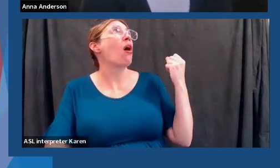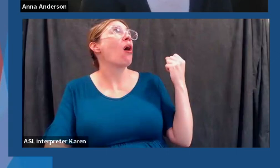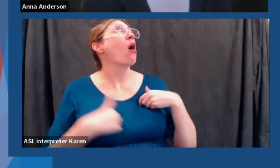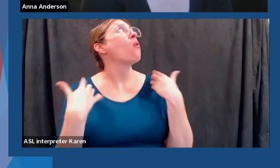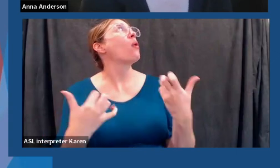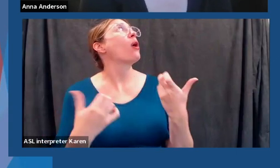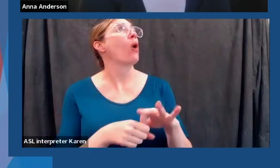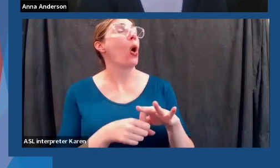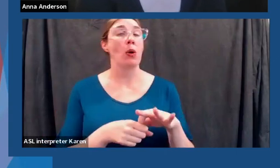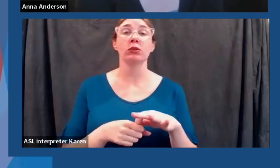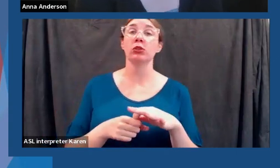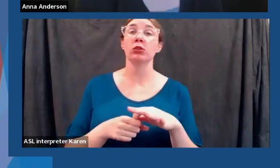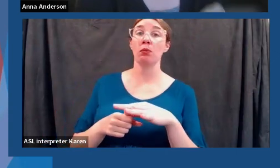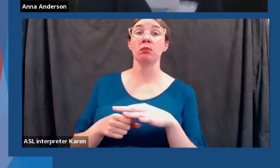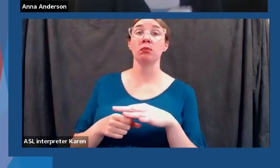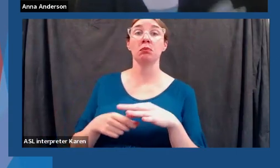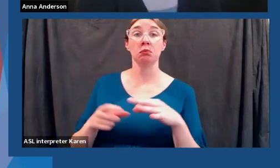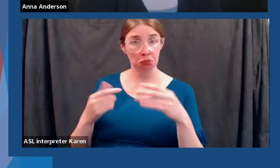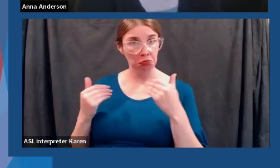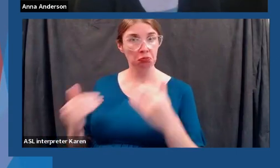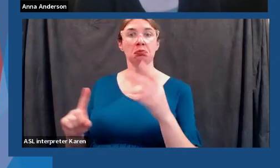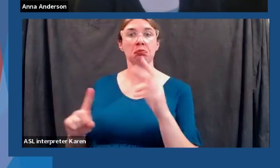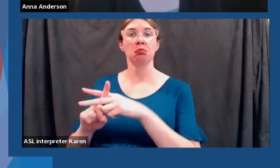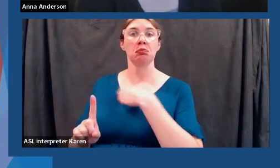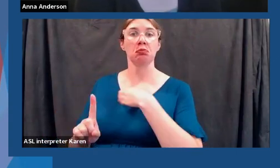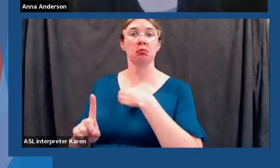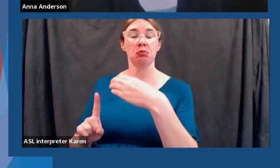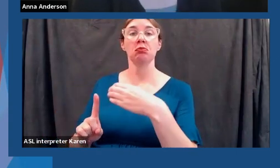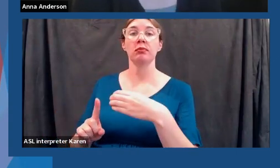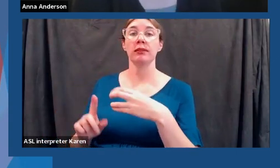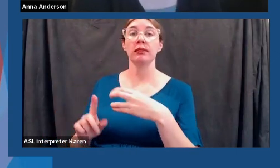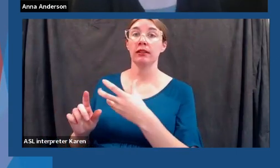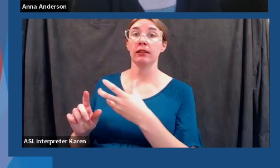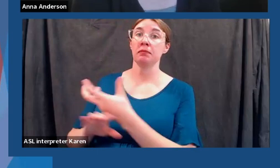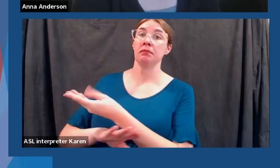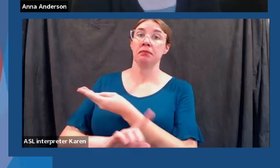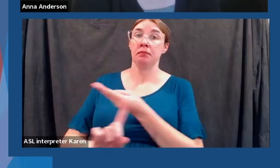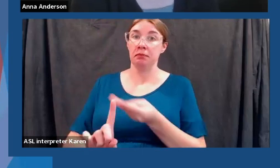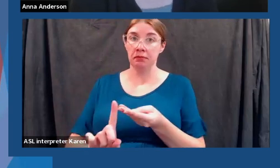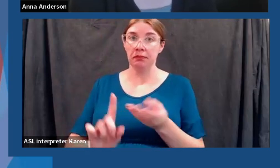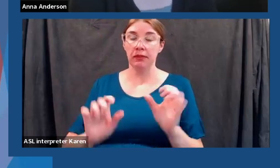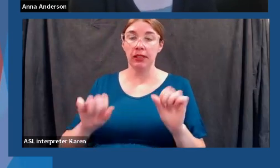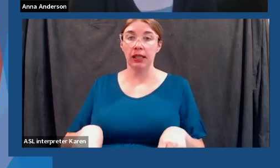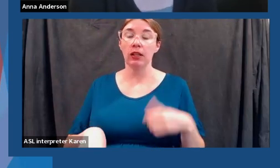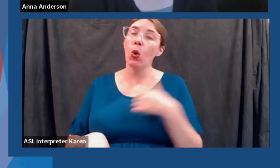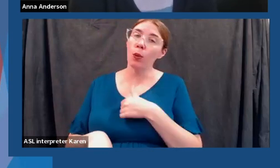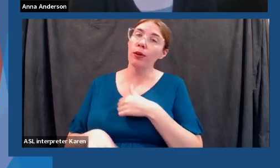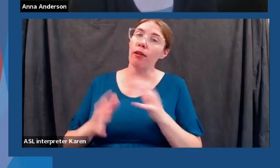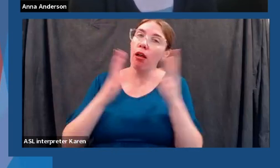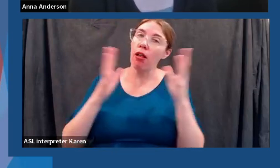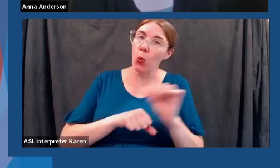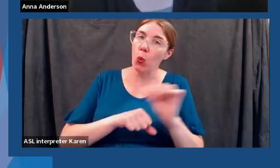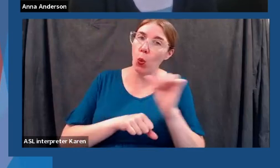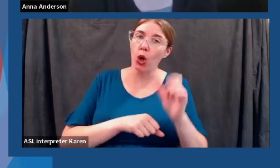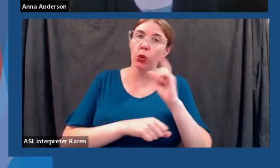are sample petitions at the links that we've provided. We've done a lot of work around guardianship and voting